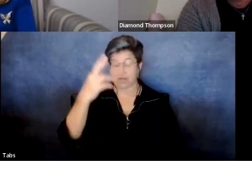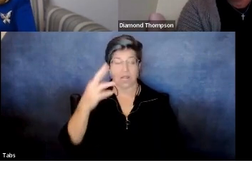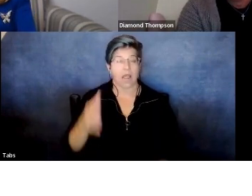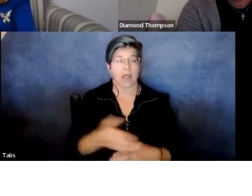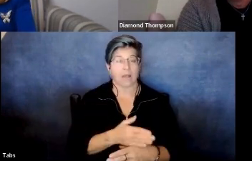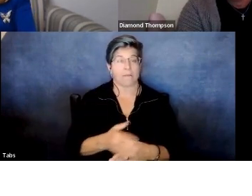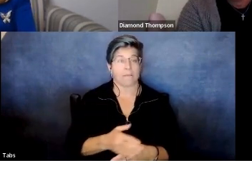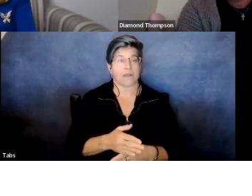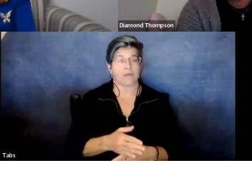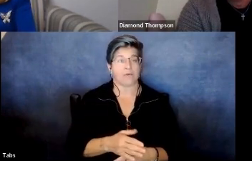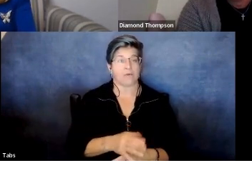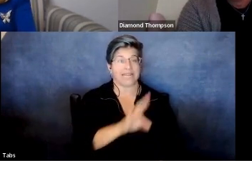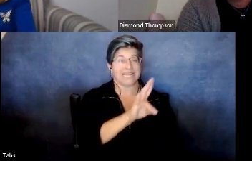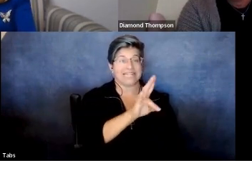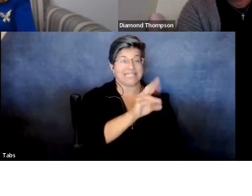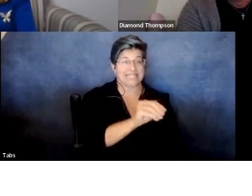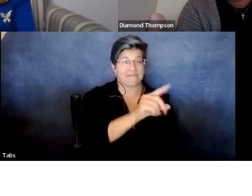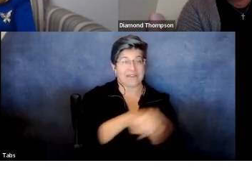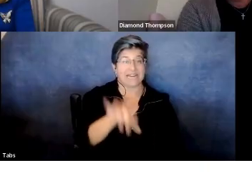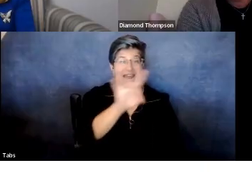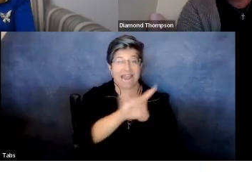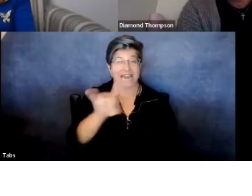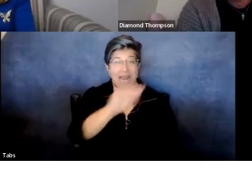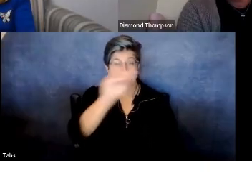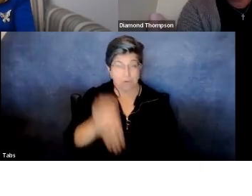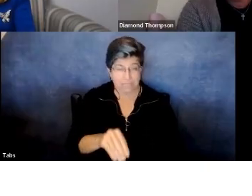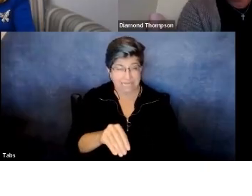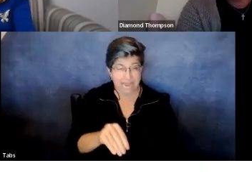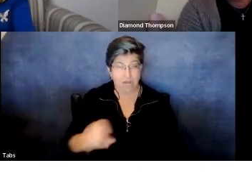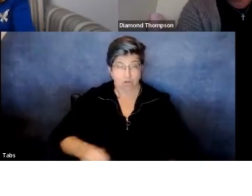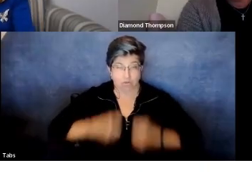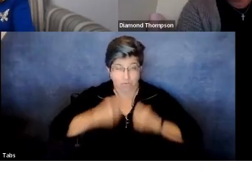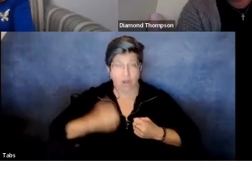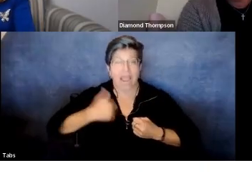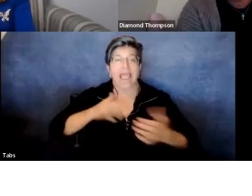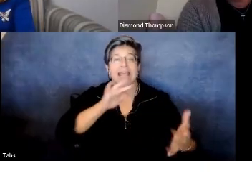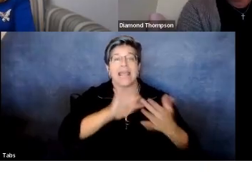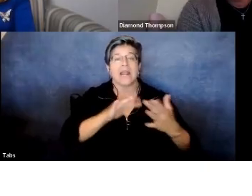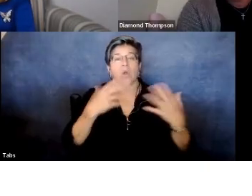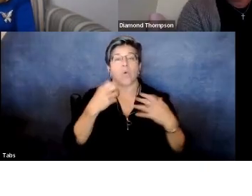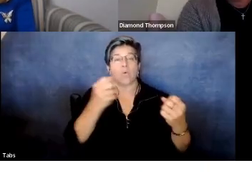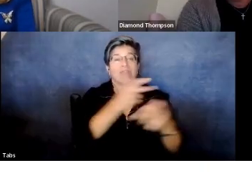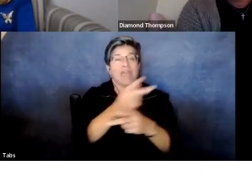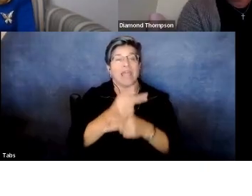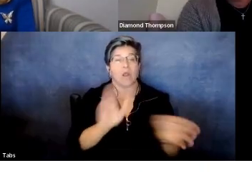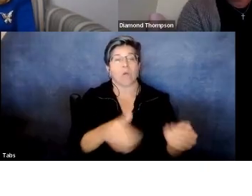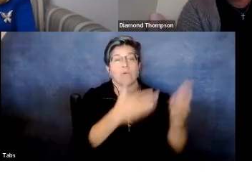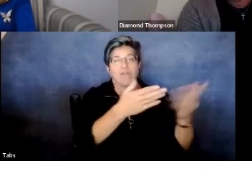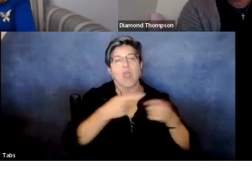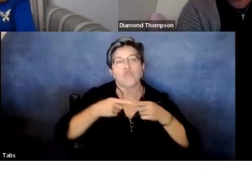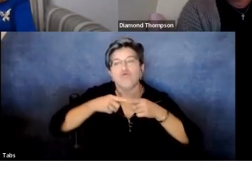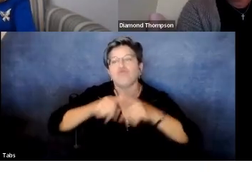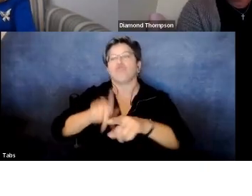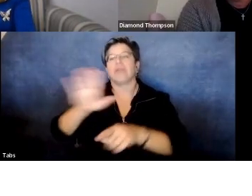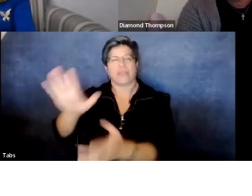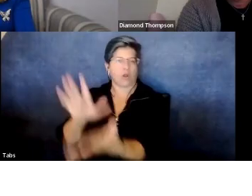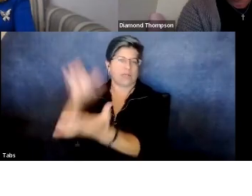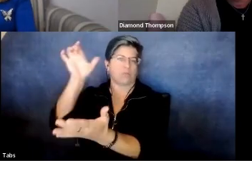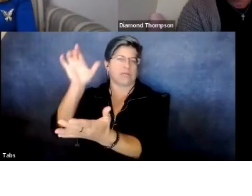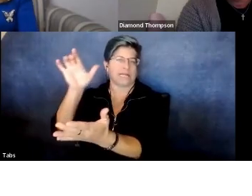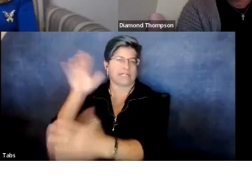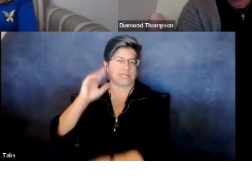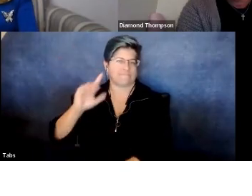between 70 to 88% of survivors have had contact with a healthcare provider while they were being